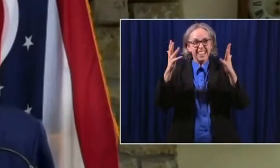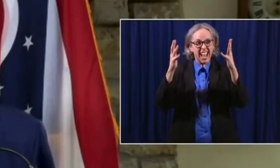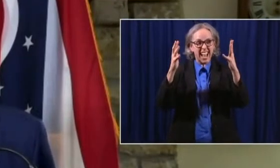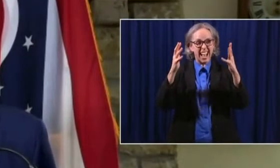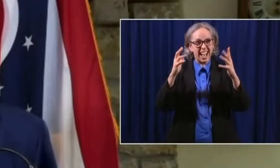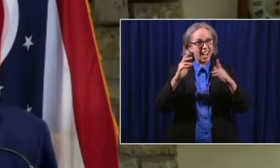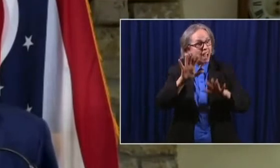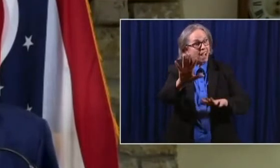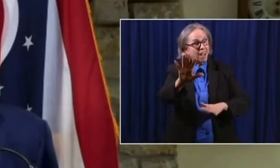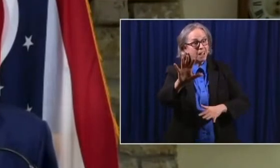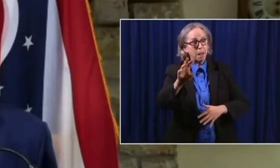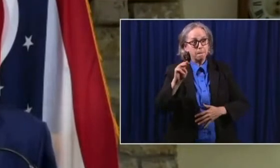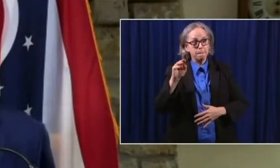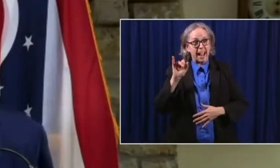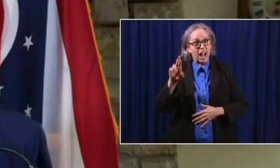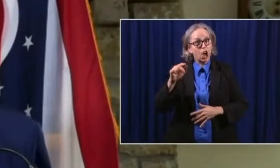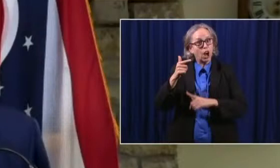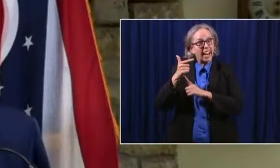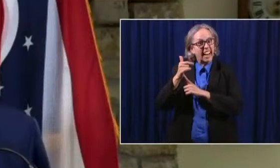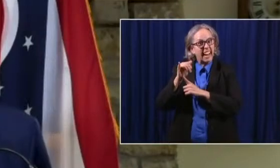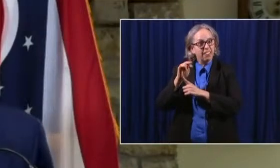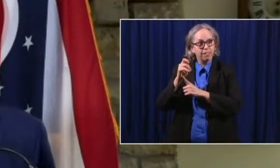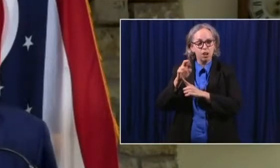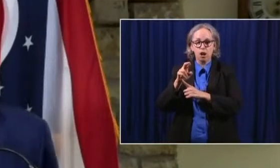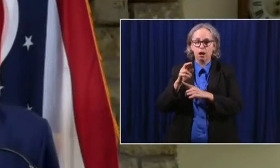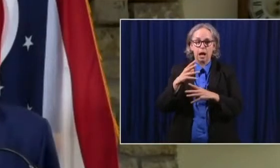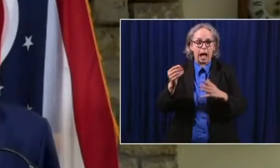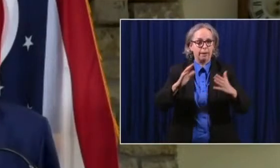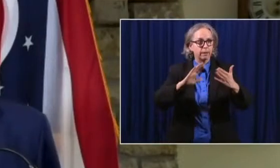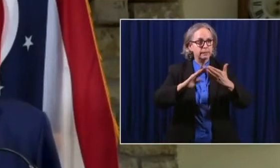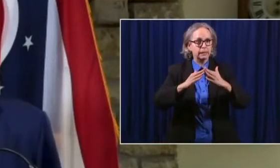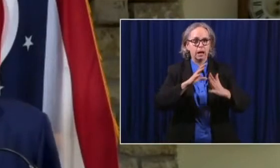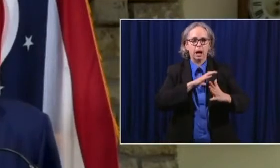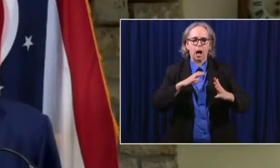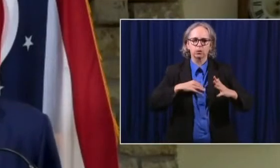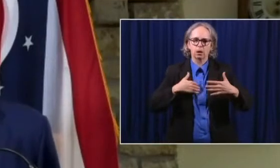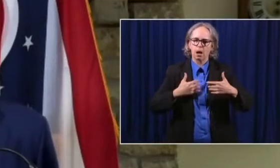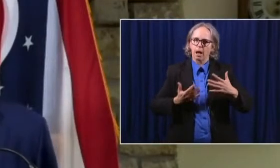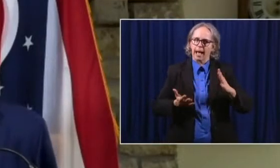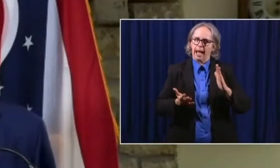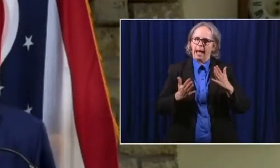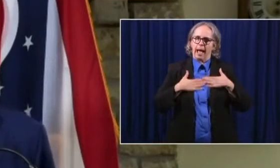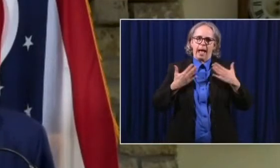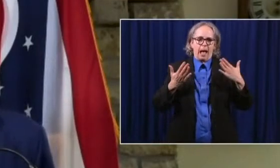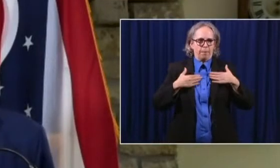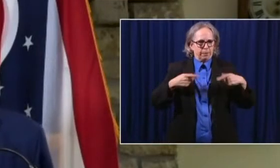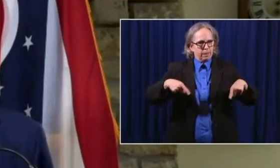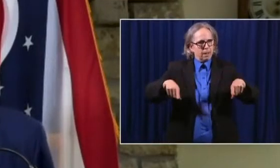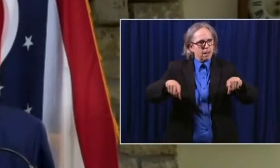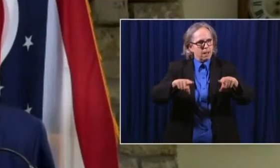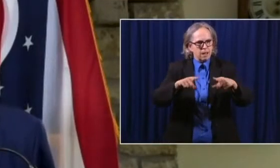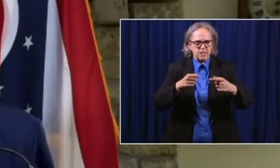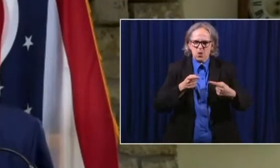the county commissioners and everyone is very, very happy today. But look, it's a long struggle. It's a long